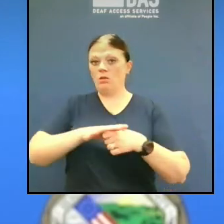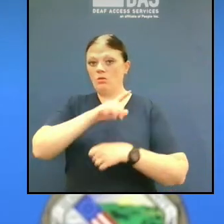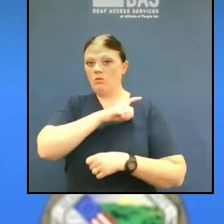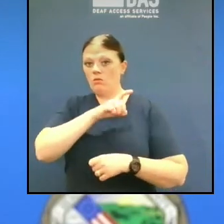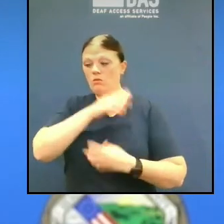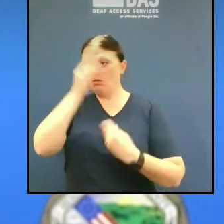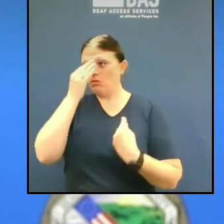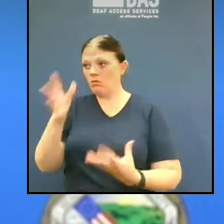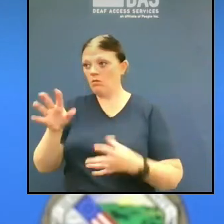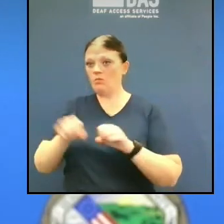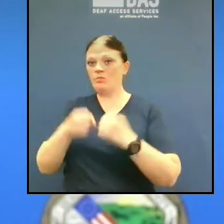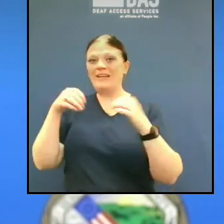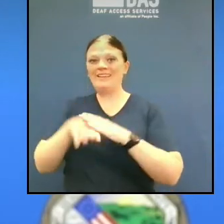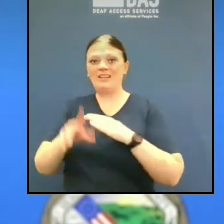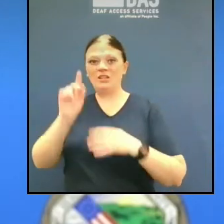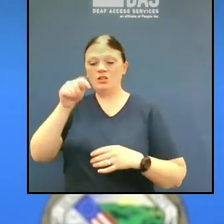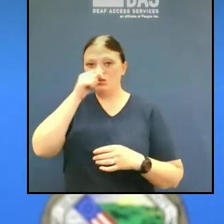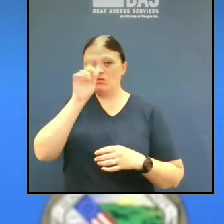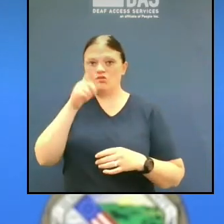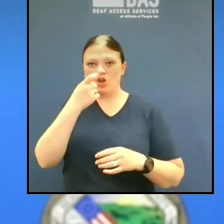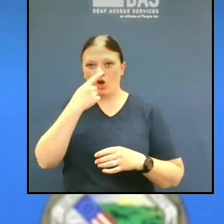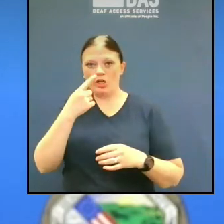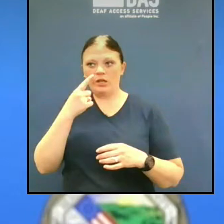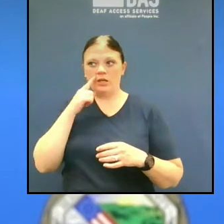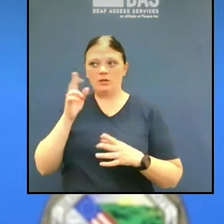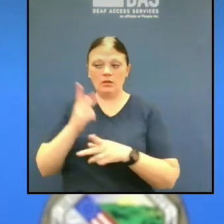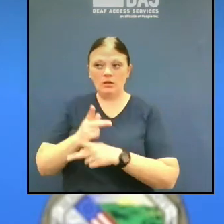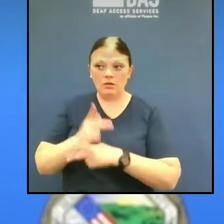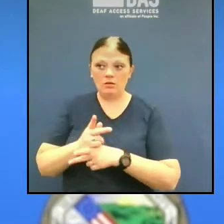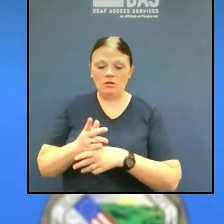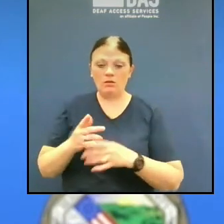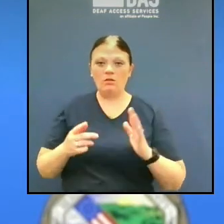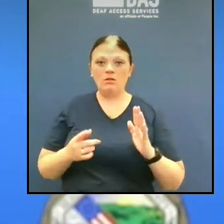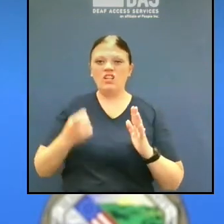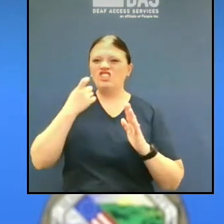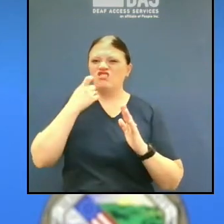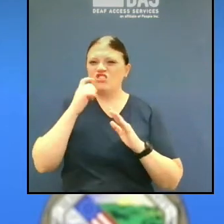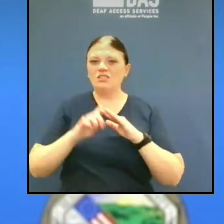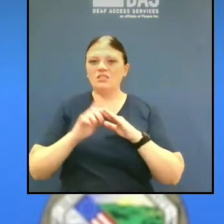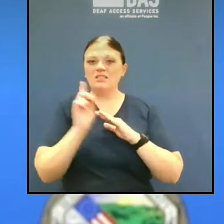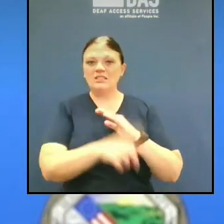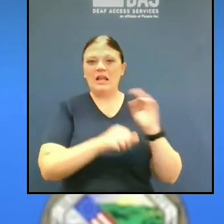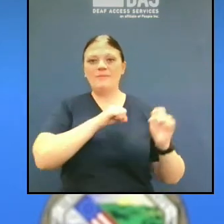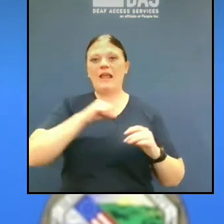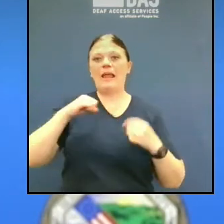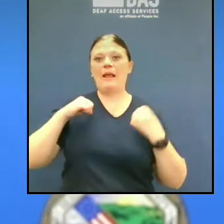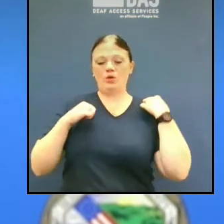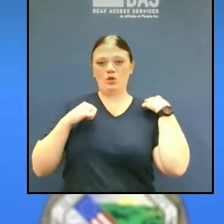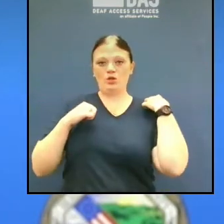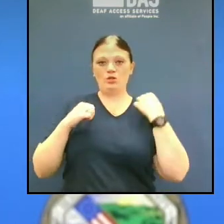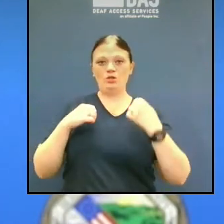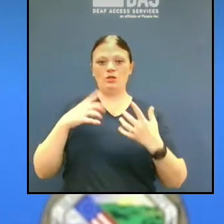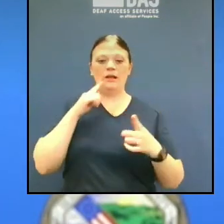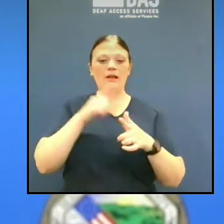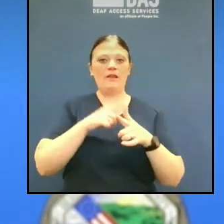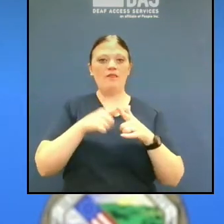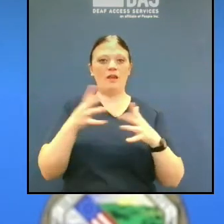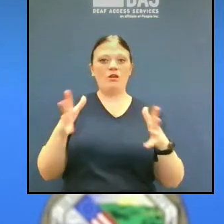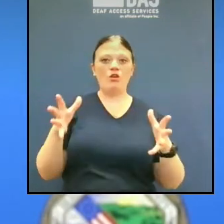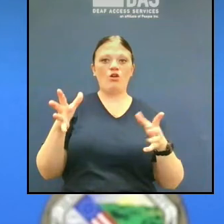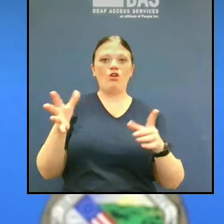that there was a break-in at Target. Be wary. They seem to have just escaped in Amherst, and then were caught in Orchard